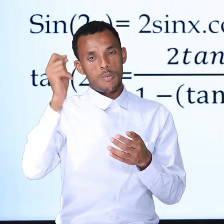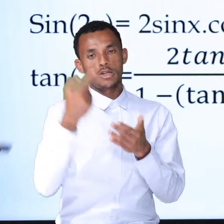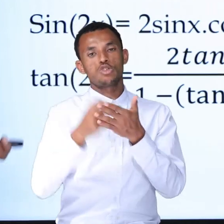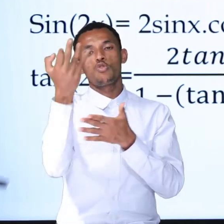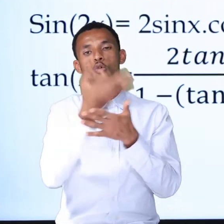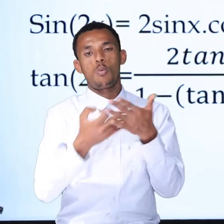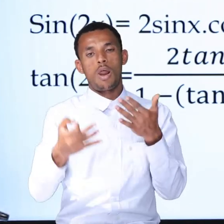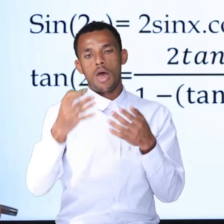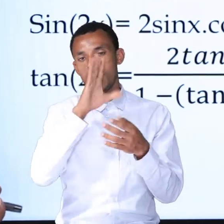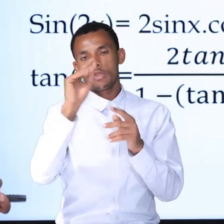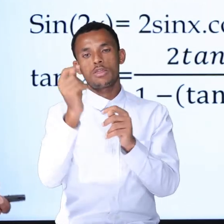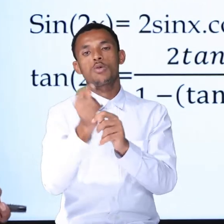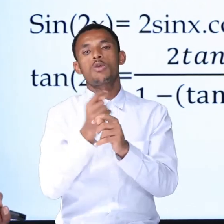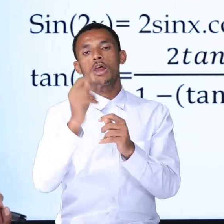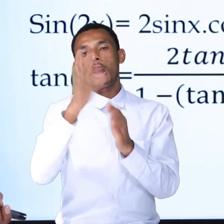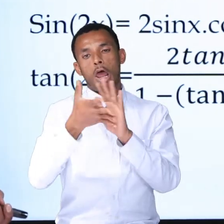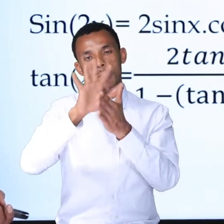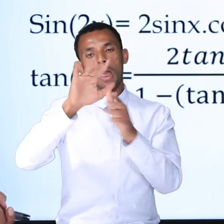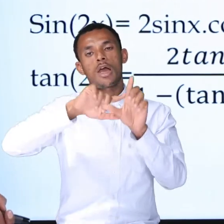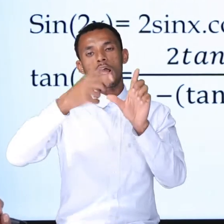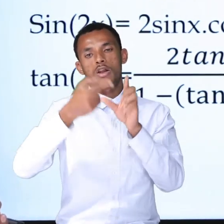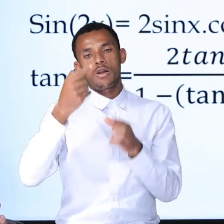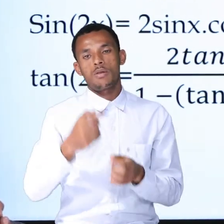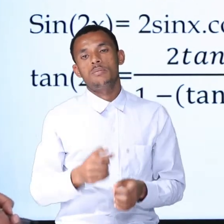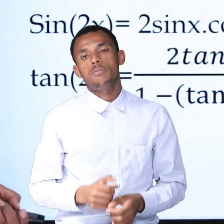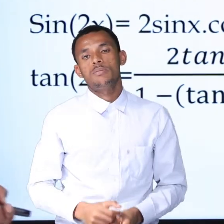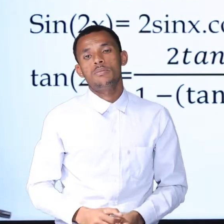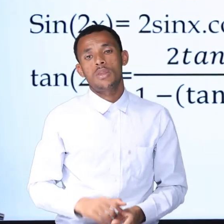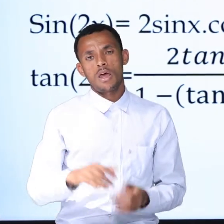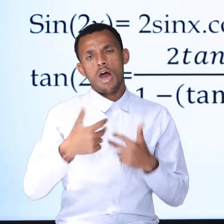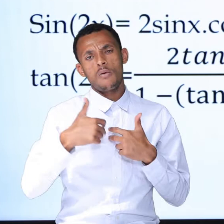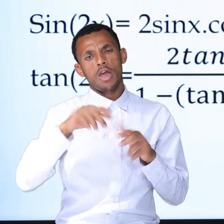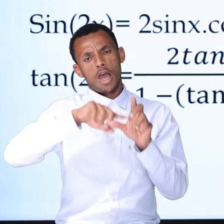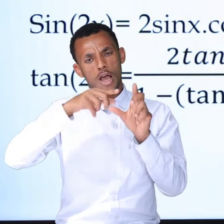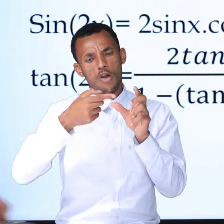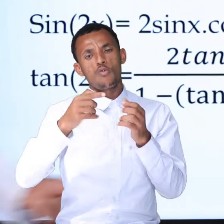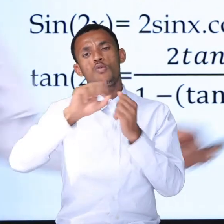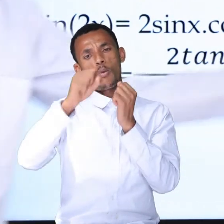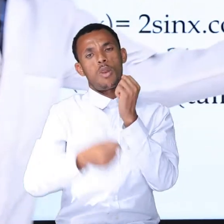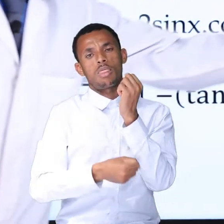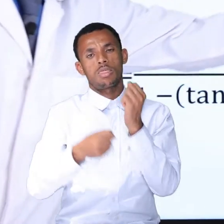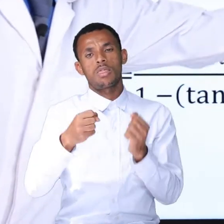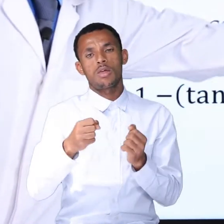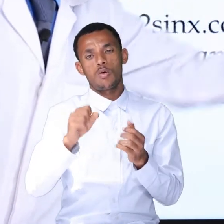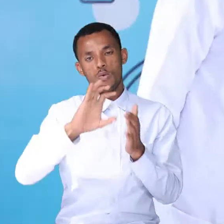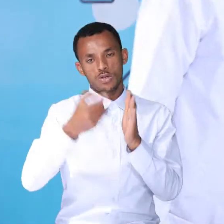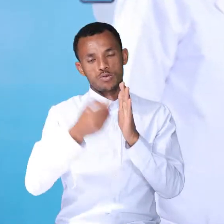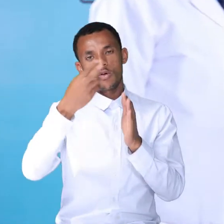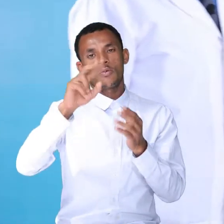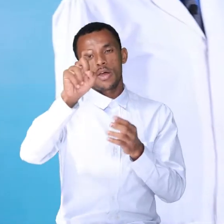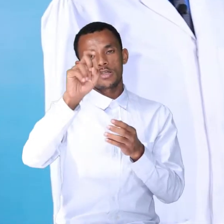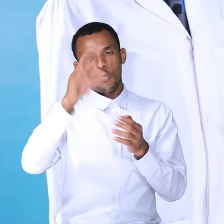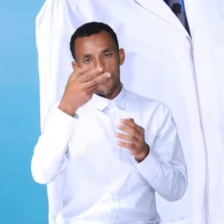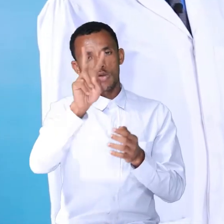Formulas in trigonometric, double angle formula we call this one. Half angle formulas it comes. Cos square of x over